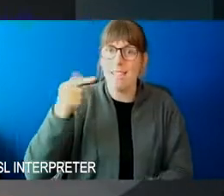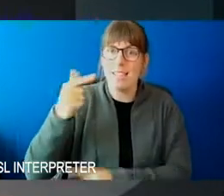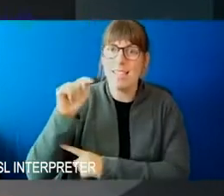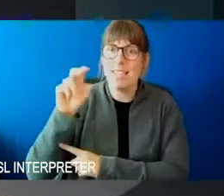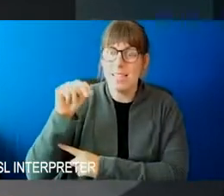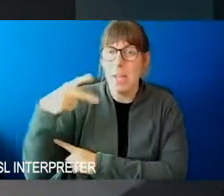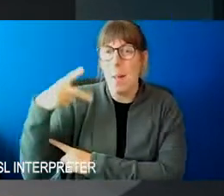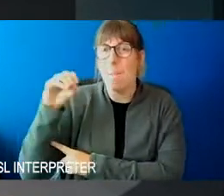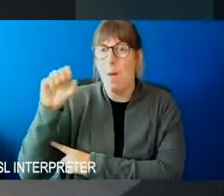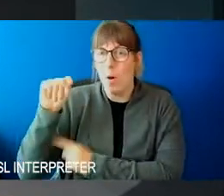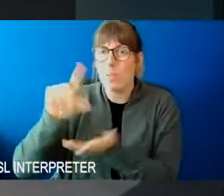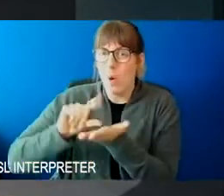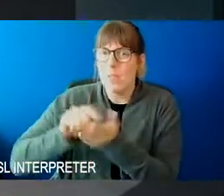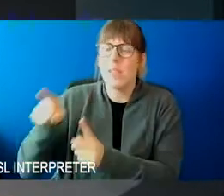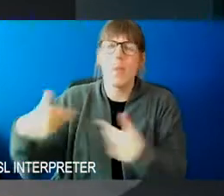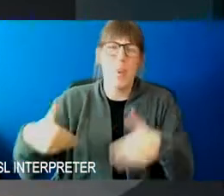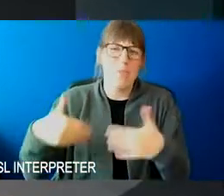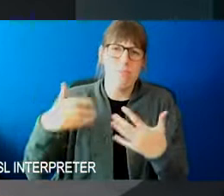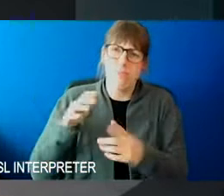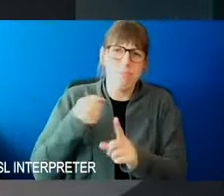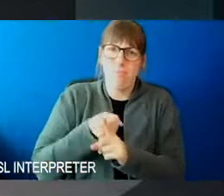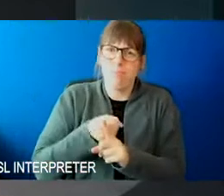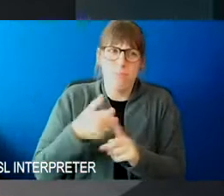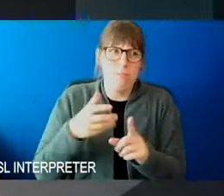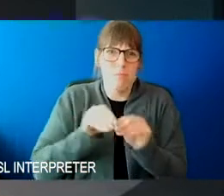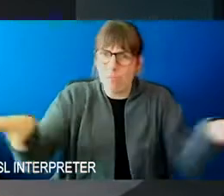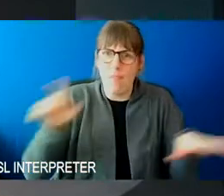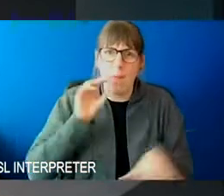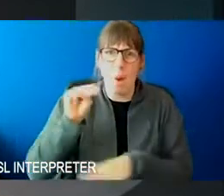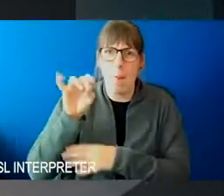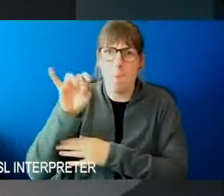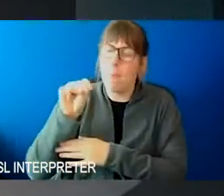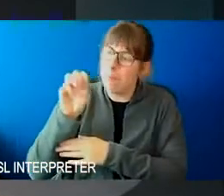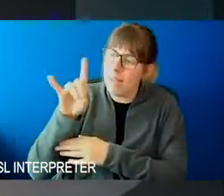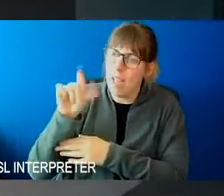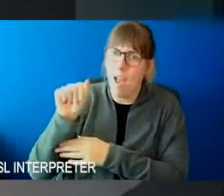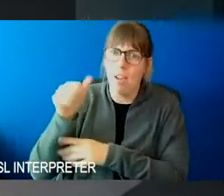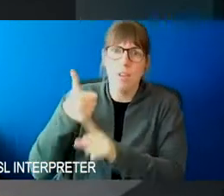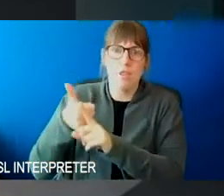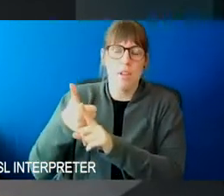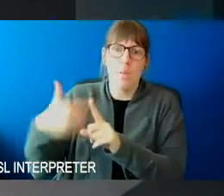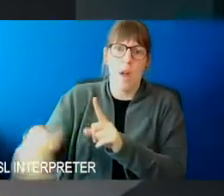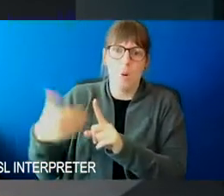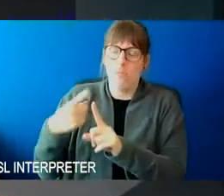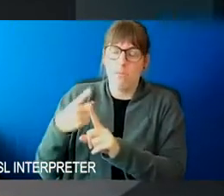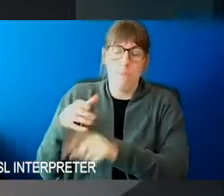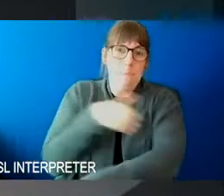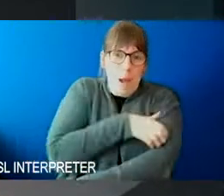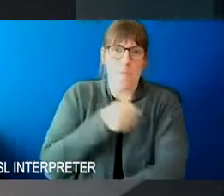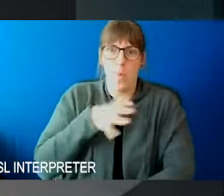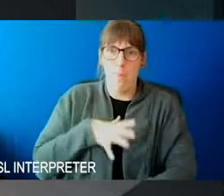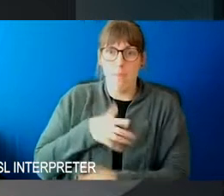world. She is a massive media trendsetter. And I can go on, if I had more time,